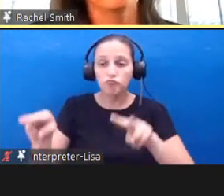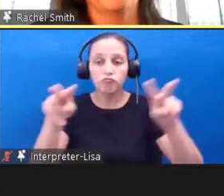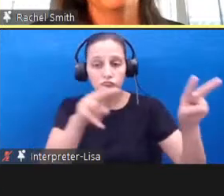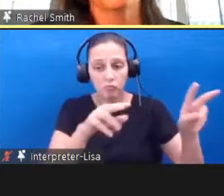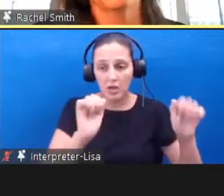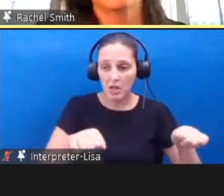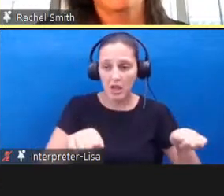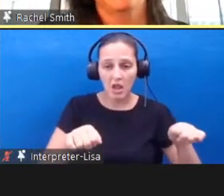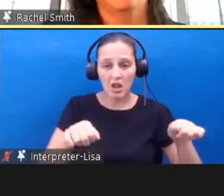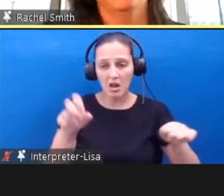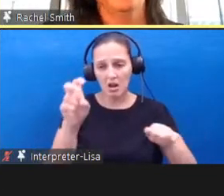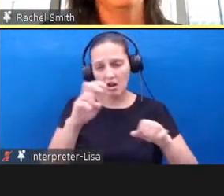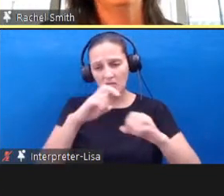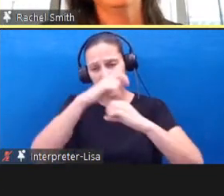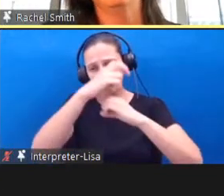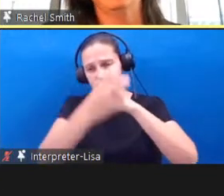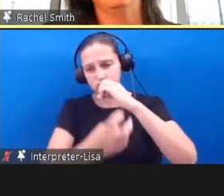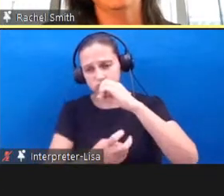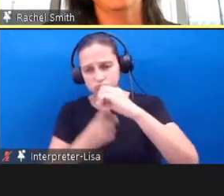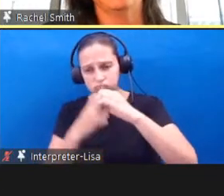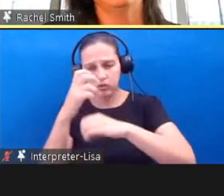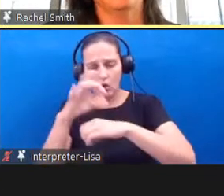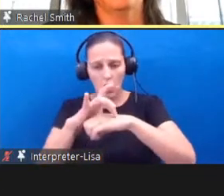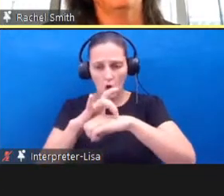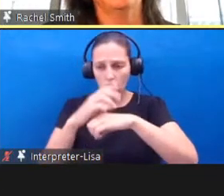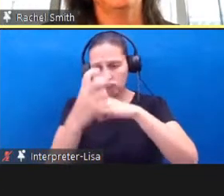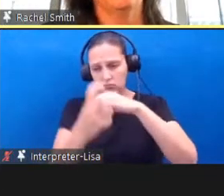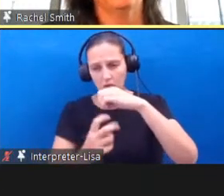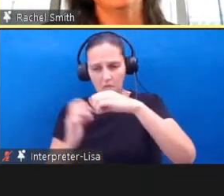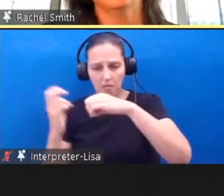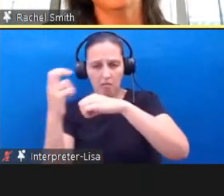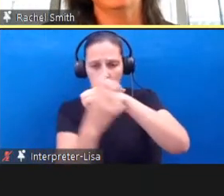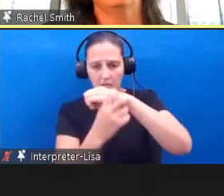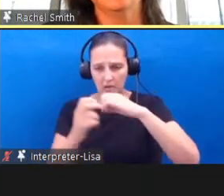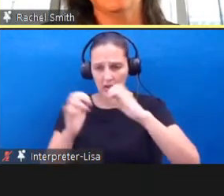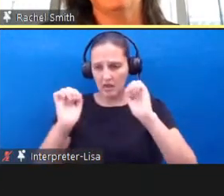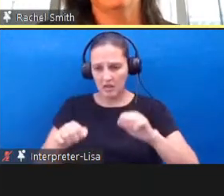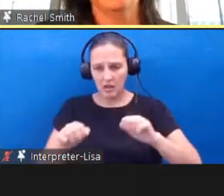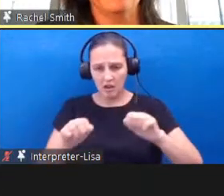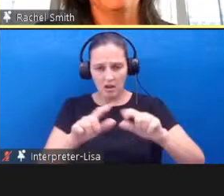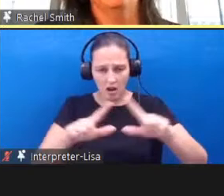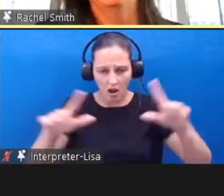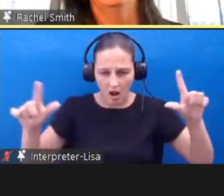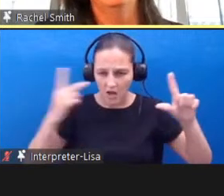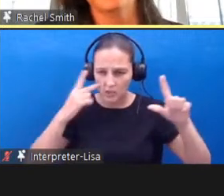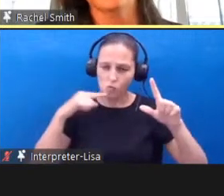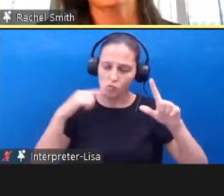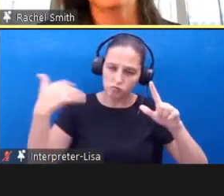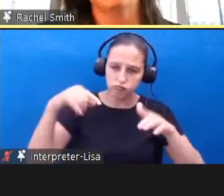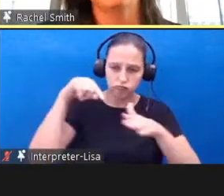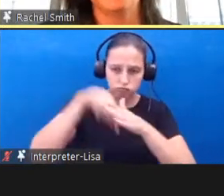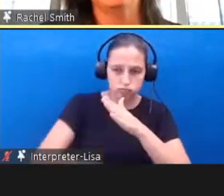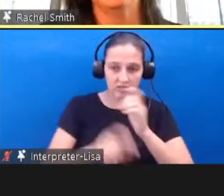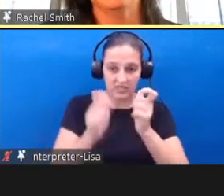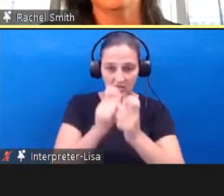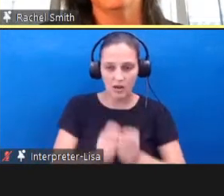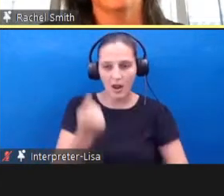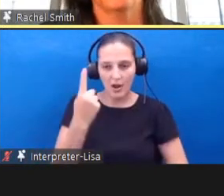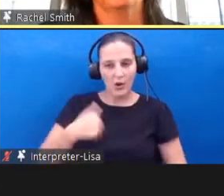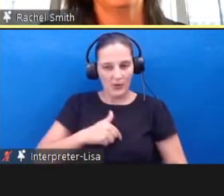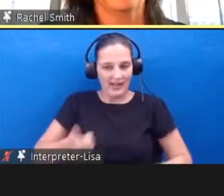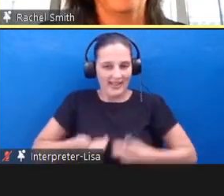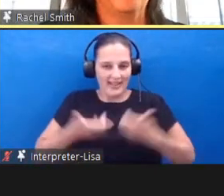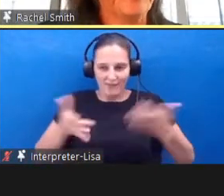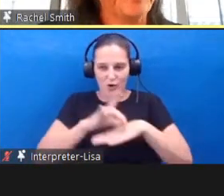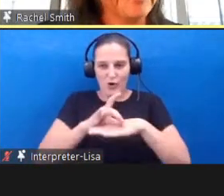go all around Earth with OpenSpace and get all of this degree of detail. And again, we live on Earth, so we have the best detail of